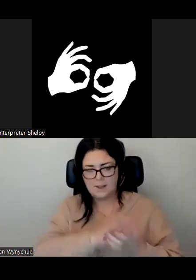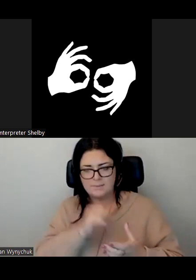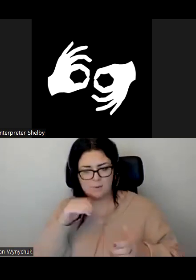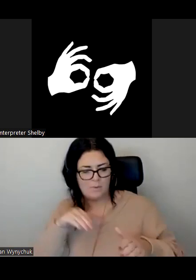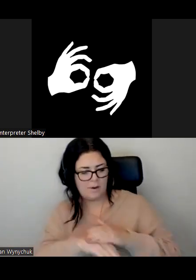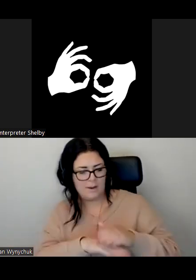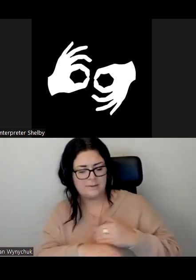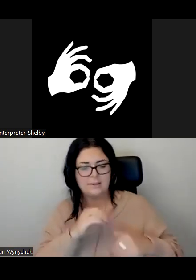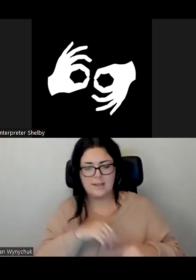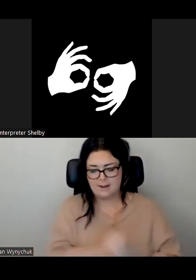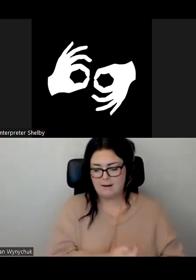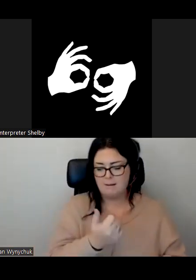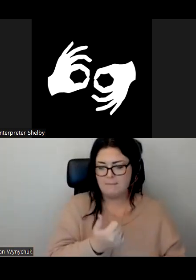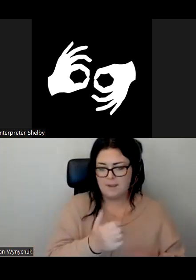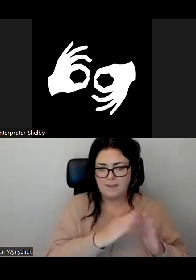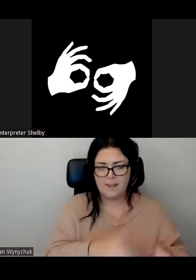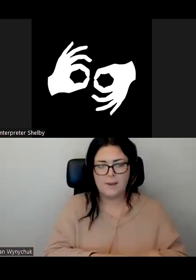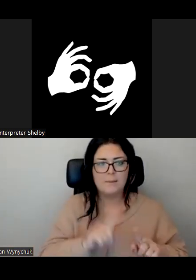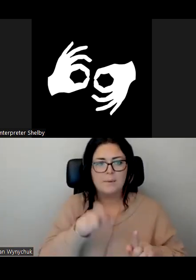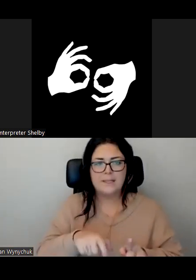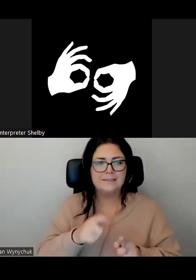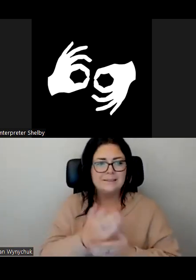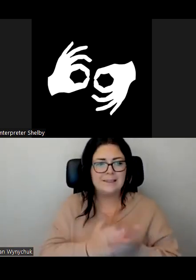certainly sign that out, but I'd have to make some provision for him,